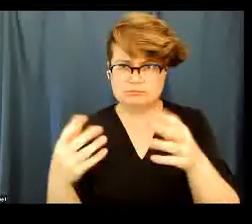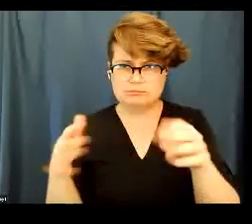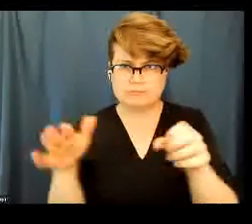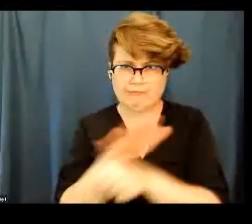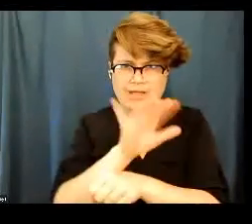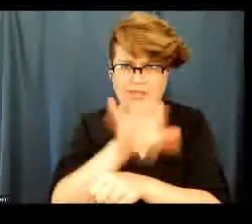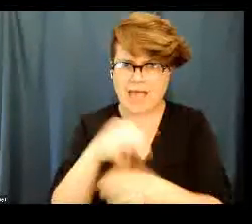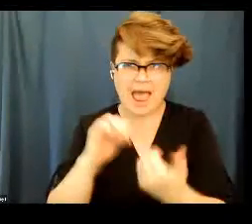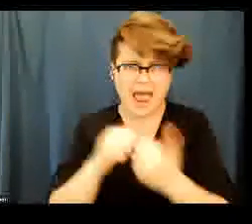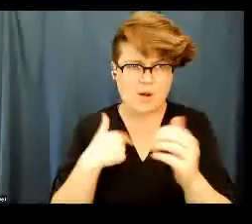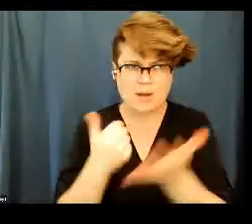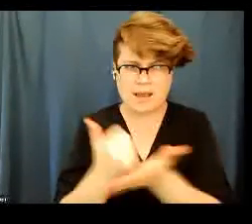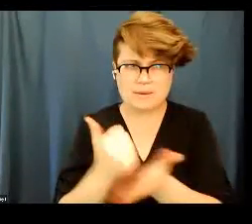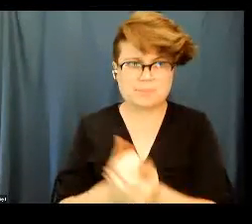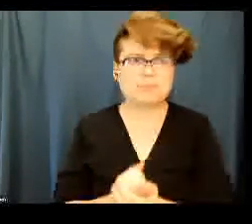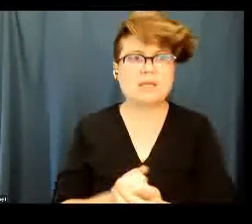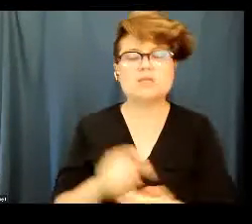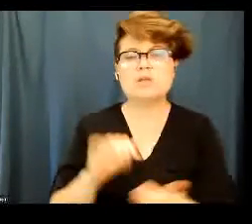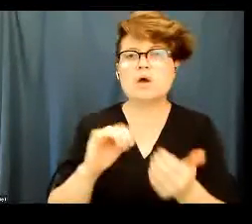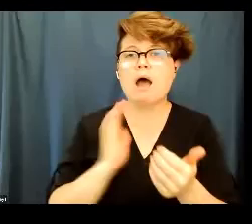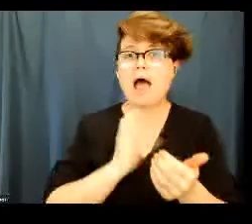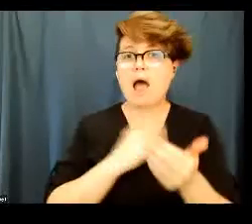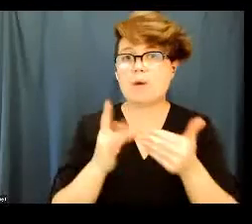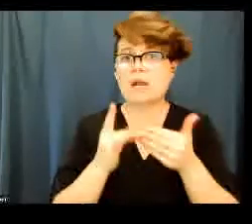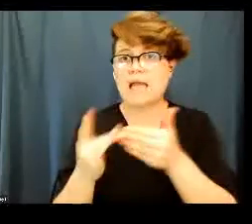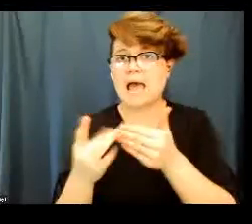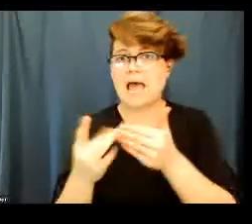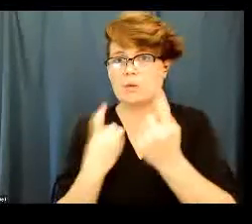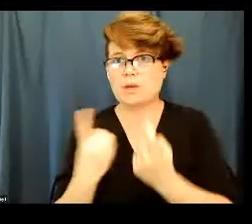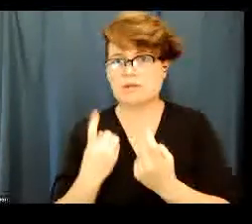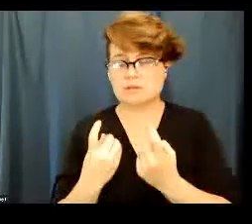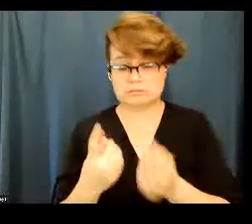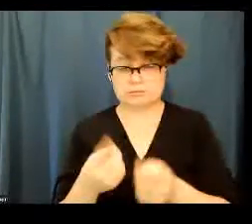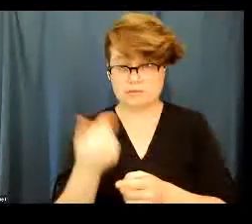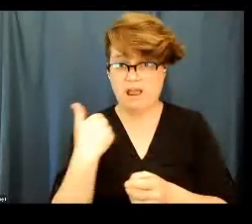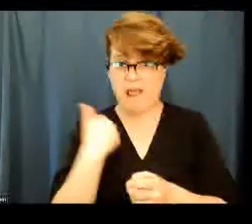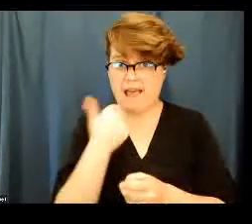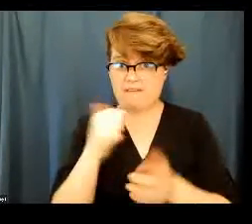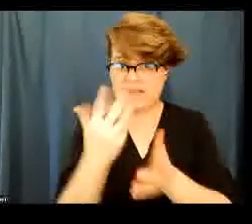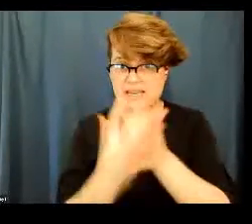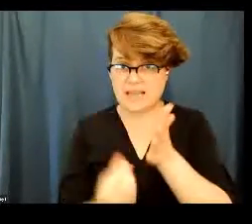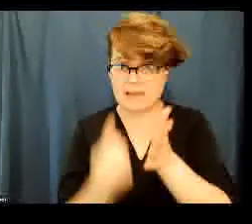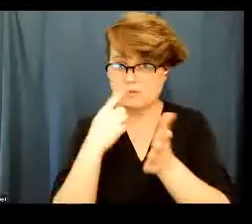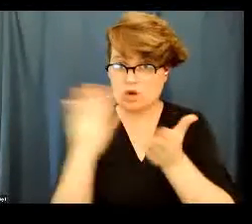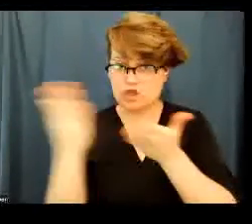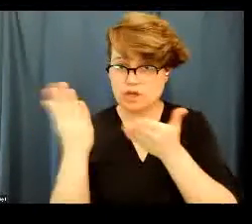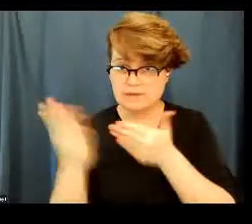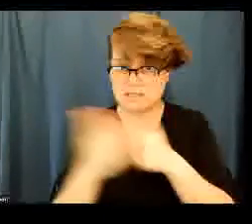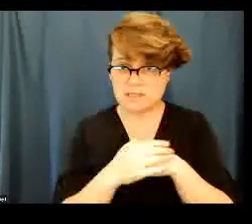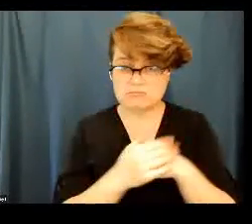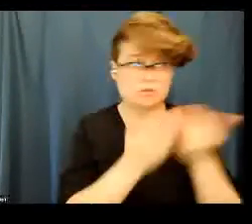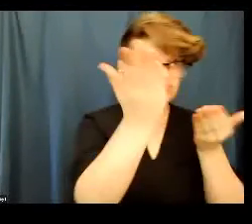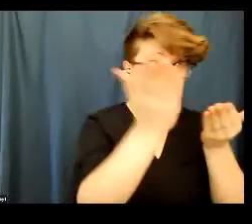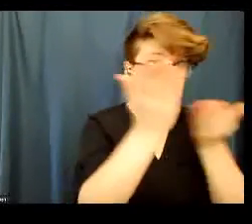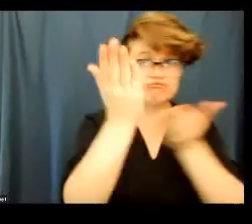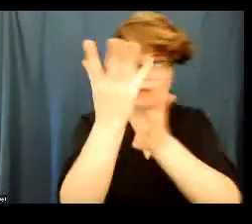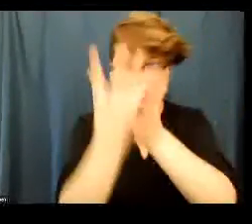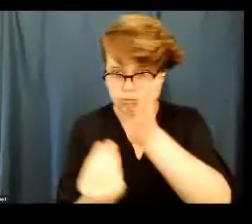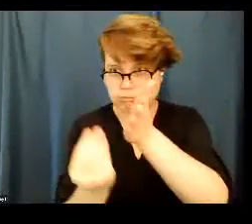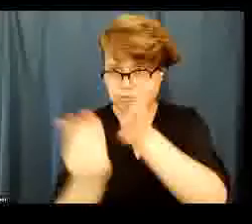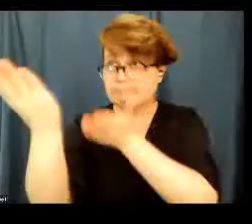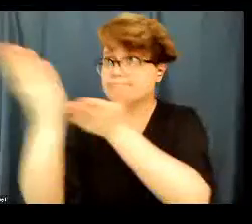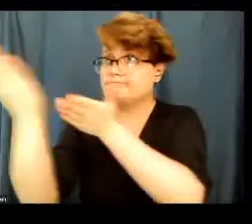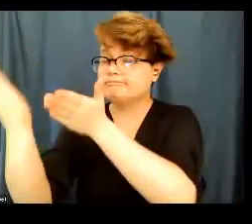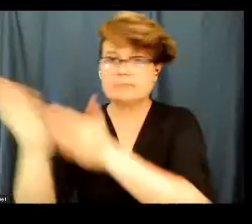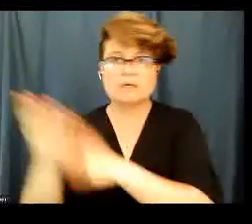Some guiding questions for this part is, are there any gaps in services? Are there any gaps in collaboration? Right, those are